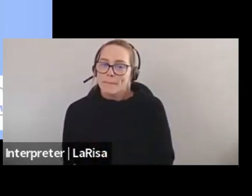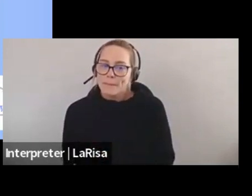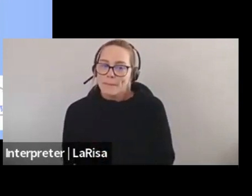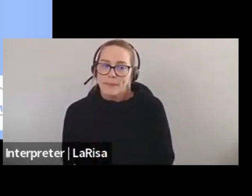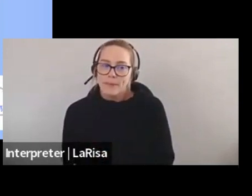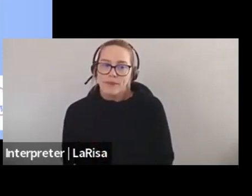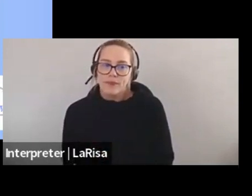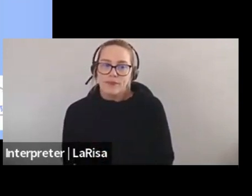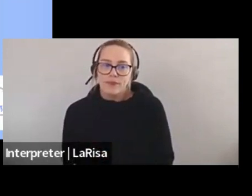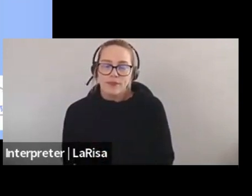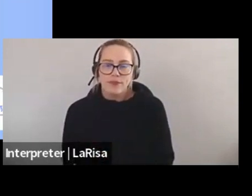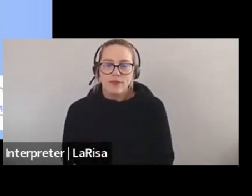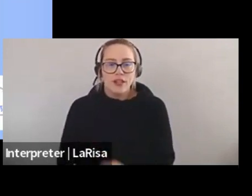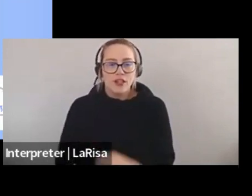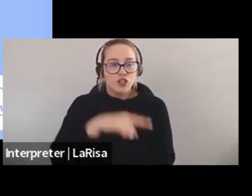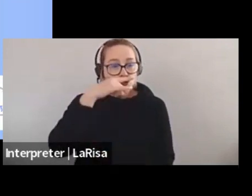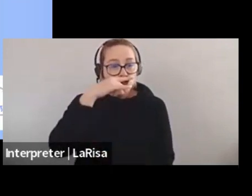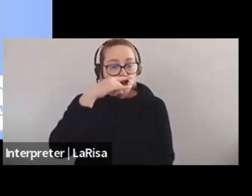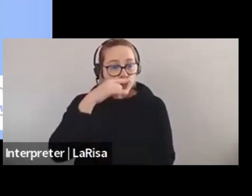negative association with food.